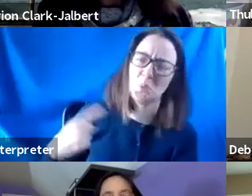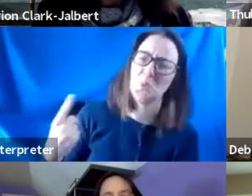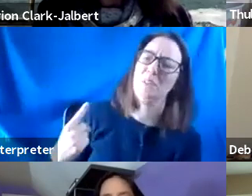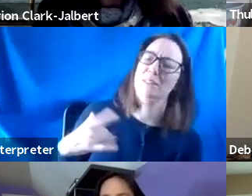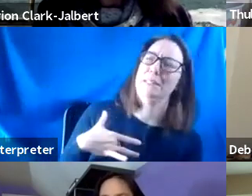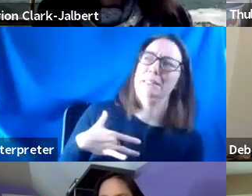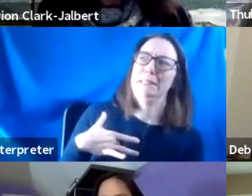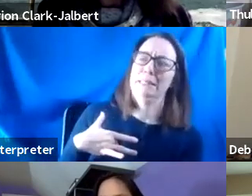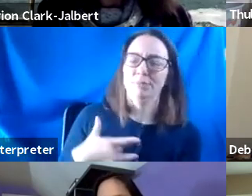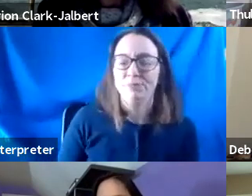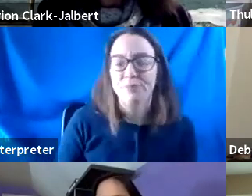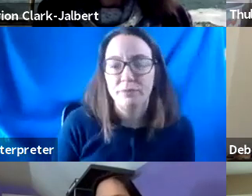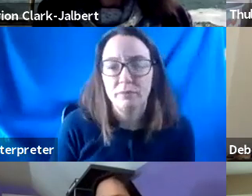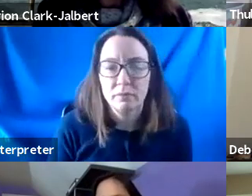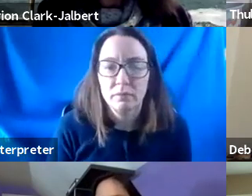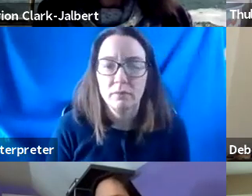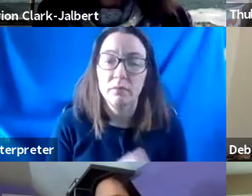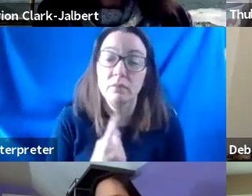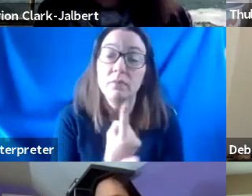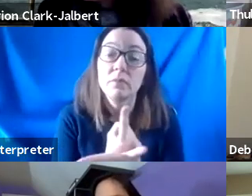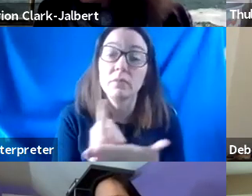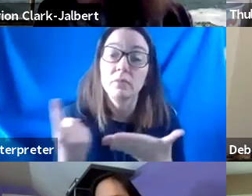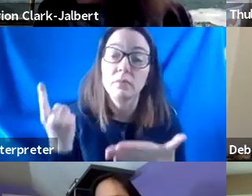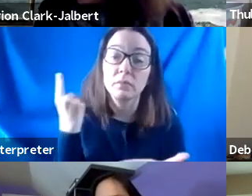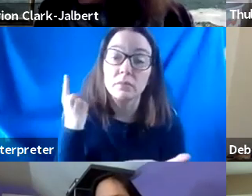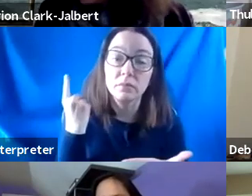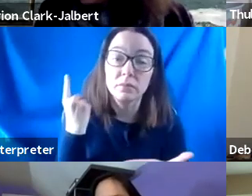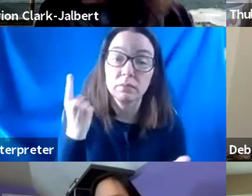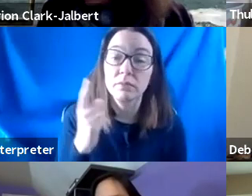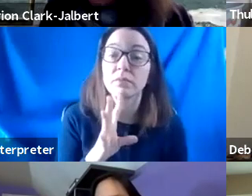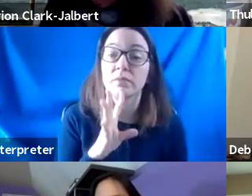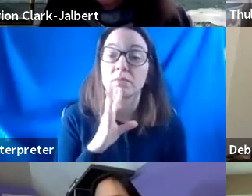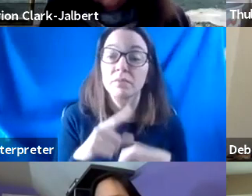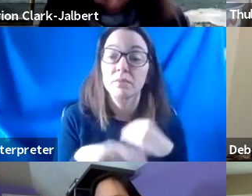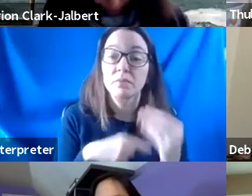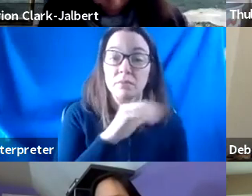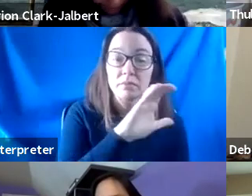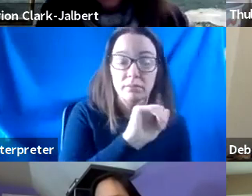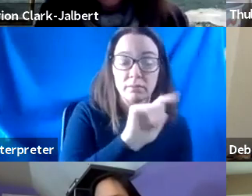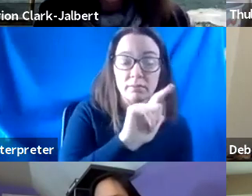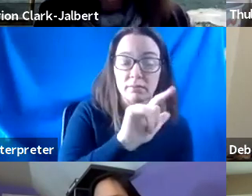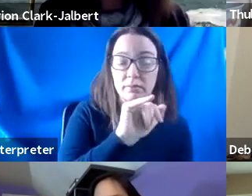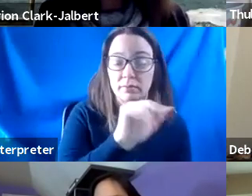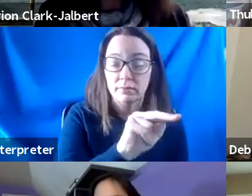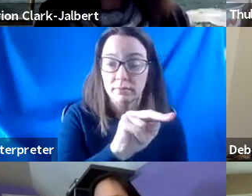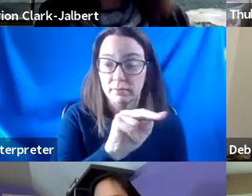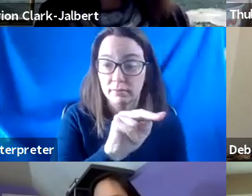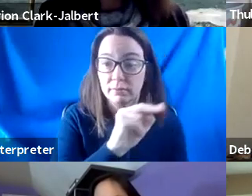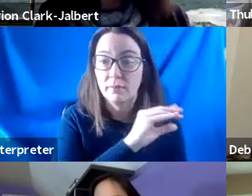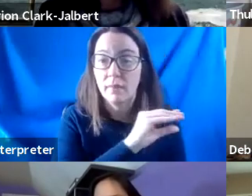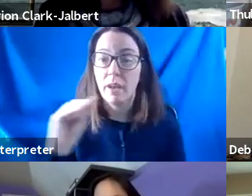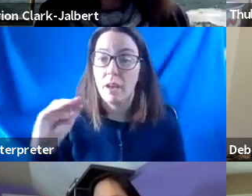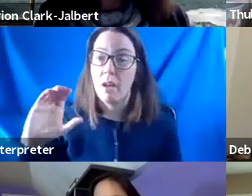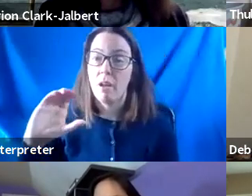So we're going to talk about, last week, some people asked some great questions about calling in versus calling out. So I would love to hear just some